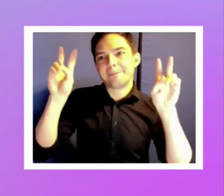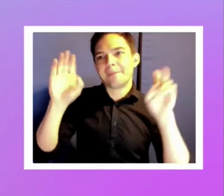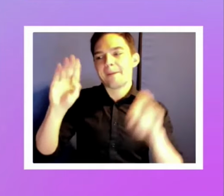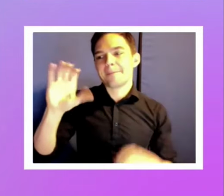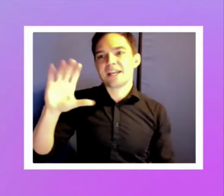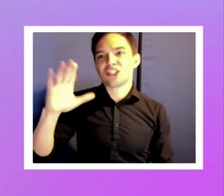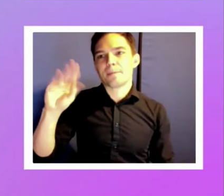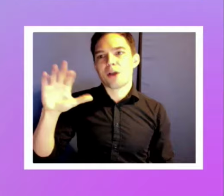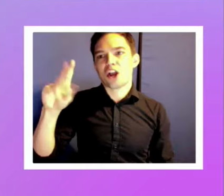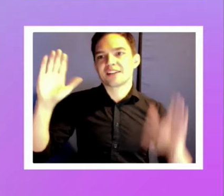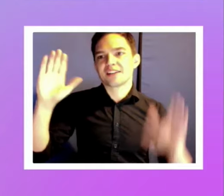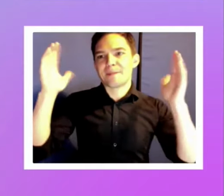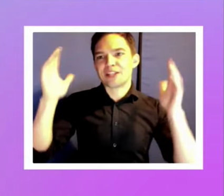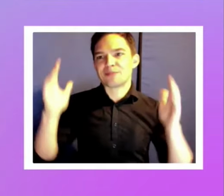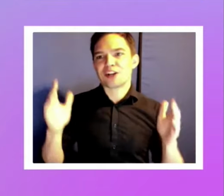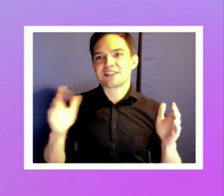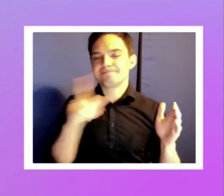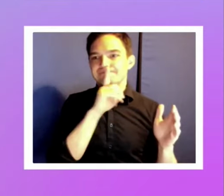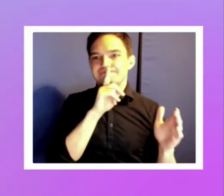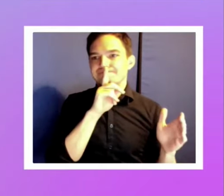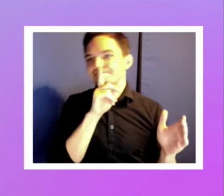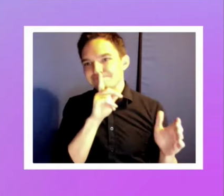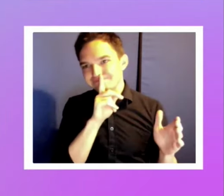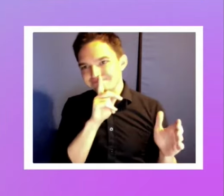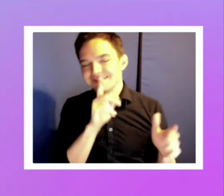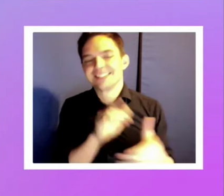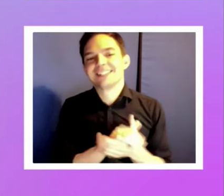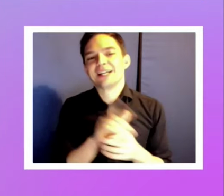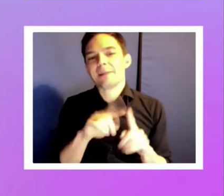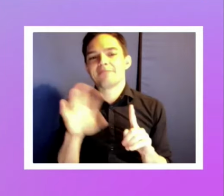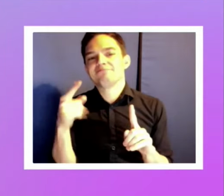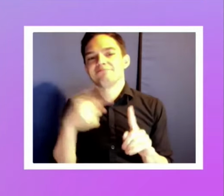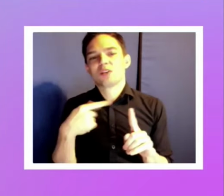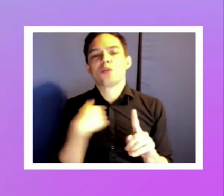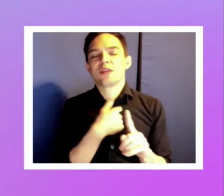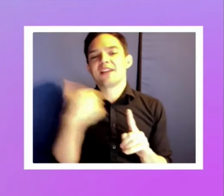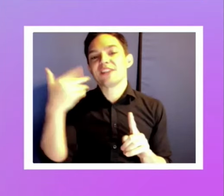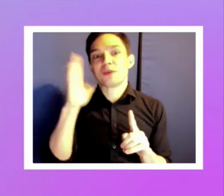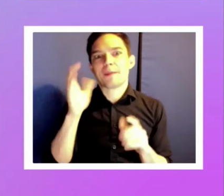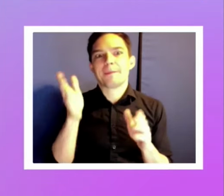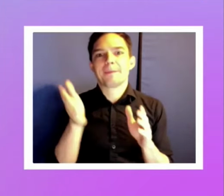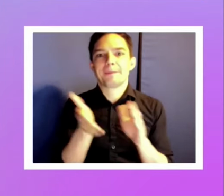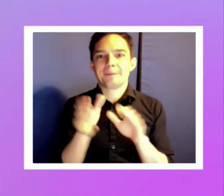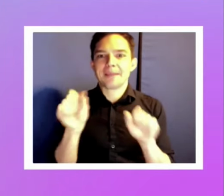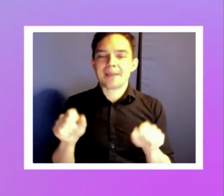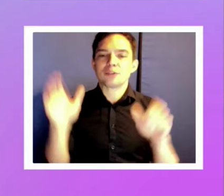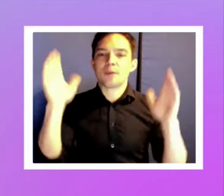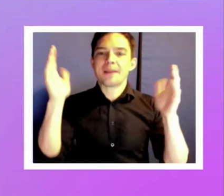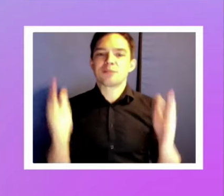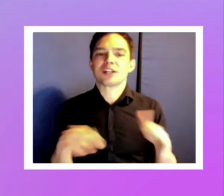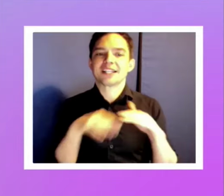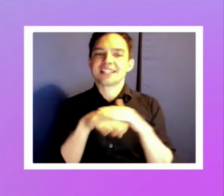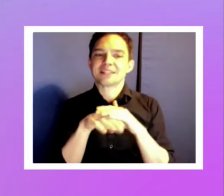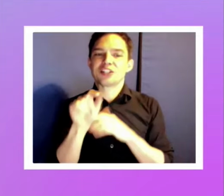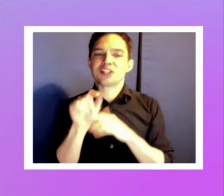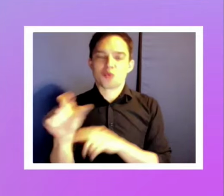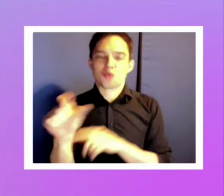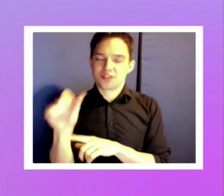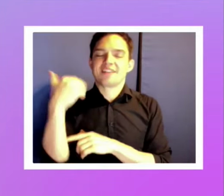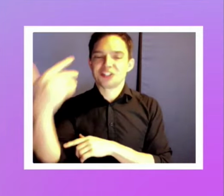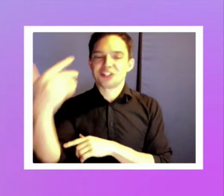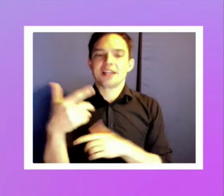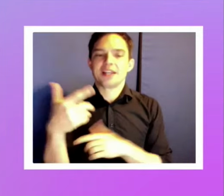this starts to get to a point where we can benchmark accessibility tools. It gives us